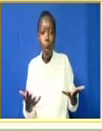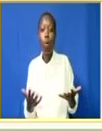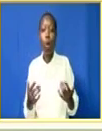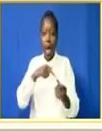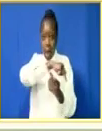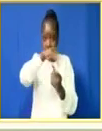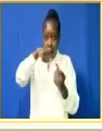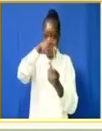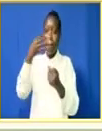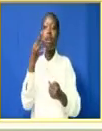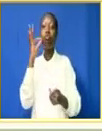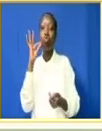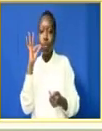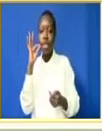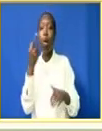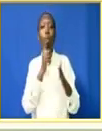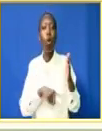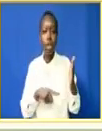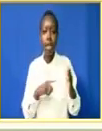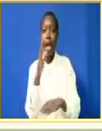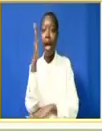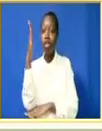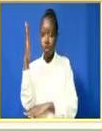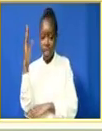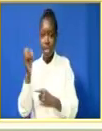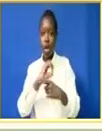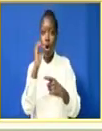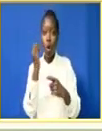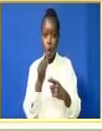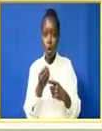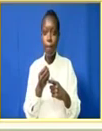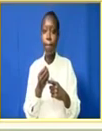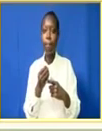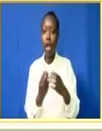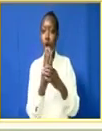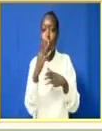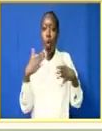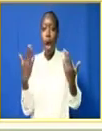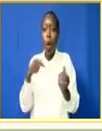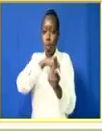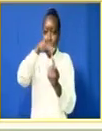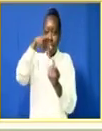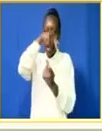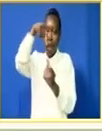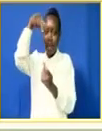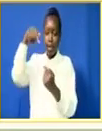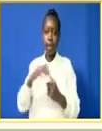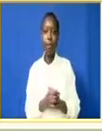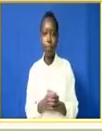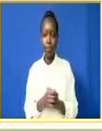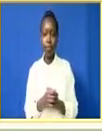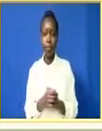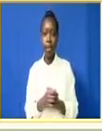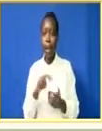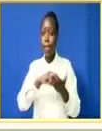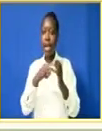fruits. Mm-hmm. Are trees or climbing fruit trees grow vertically. Yes. So when you talk about growing vertically, they